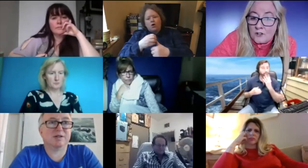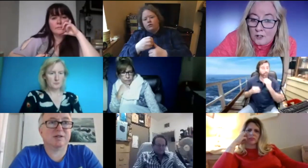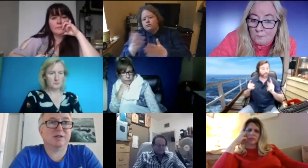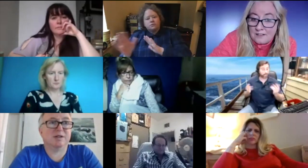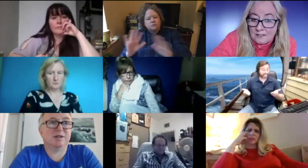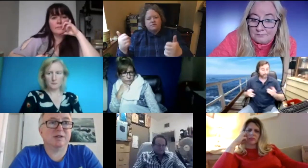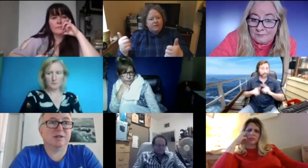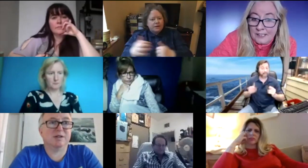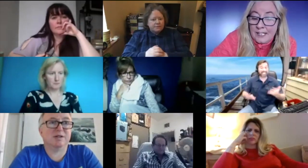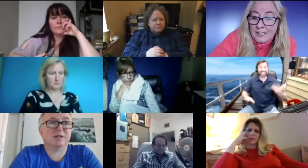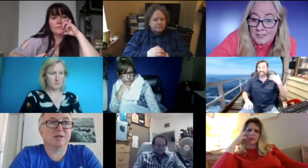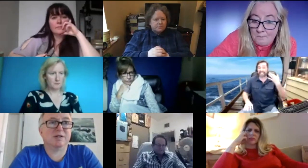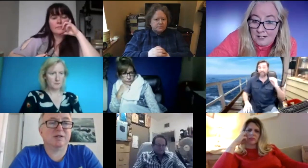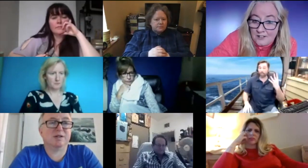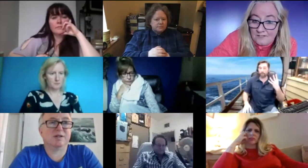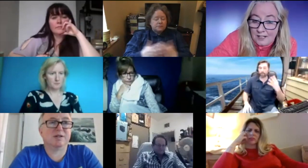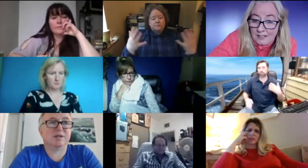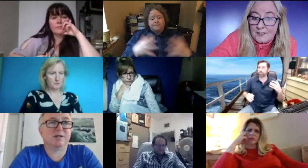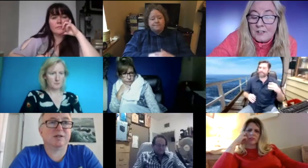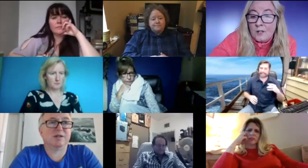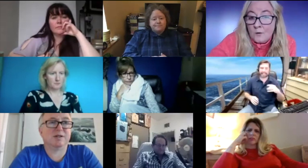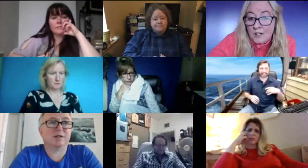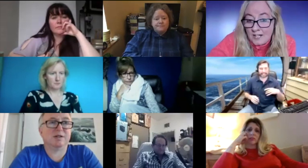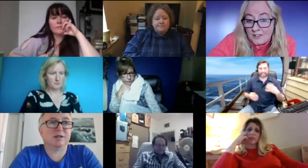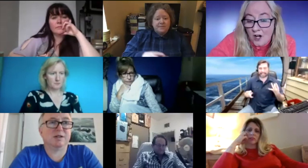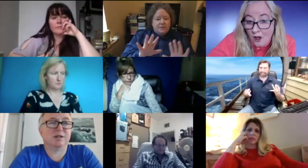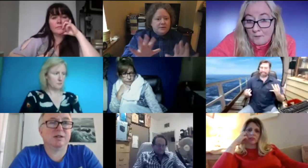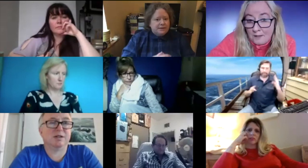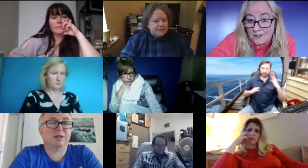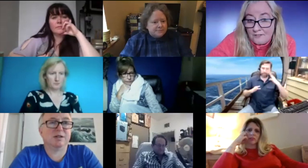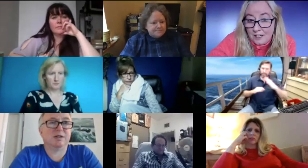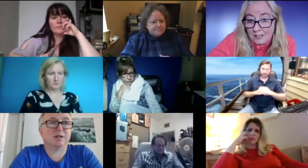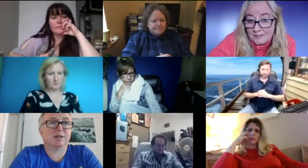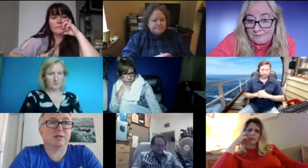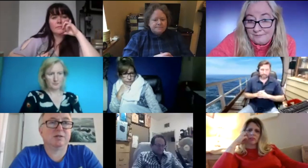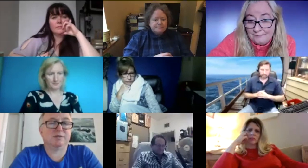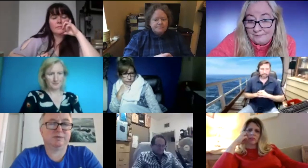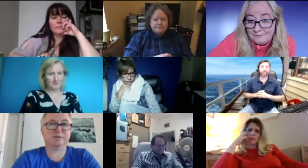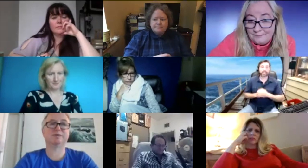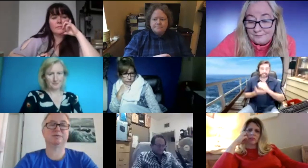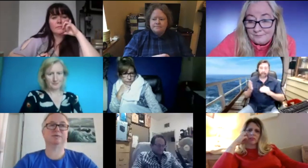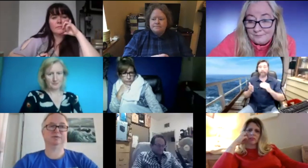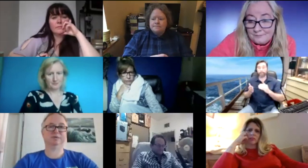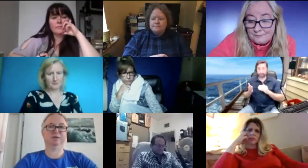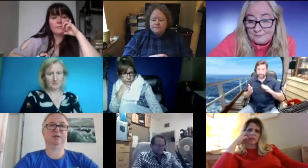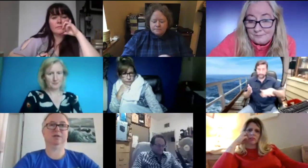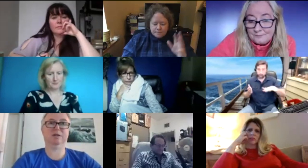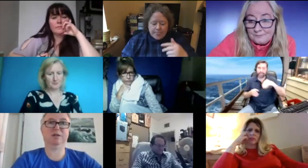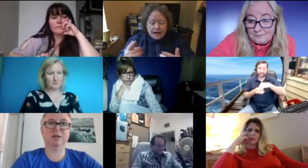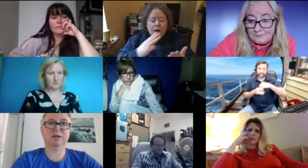was troublesome in some parts of Ireland, where not in other parts of Ireland. Thank you. Thank